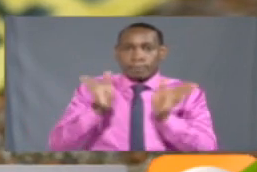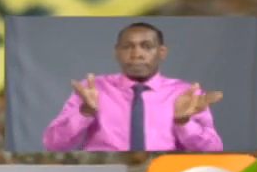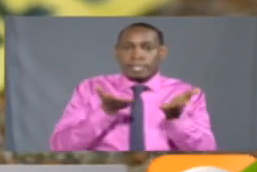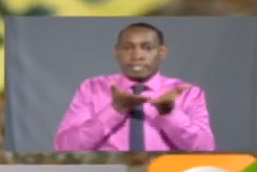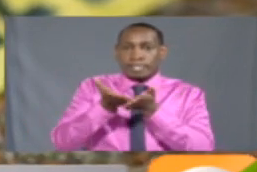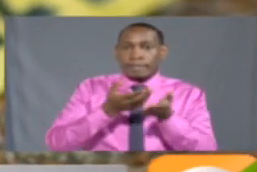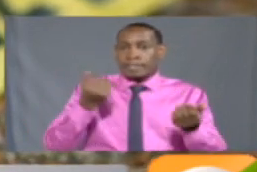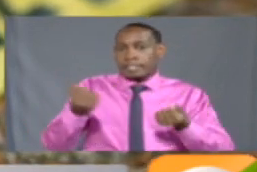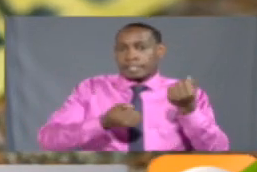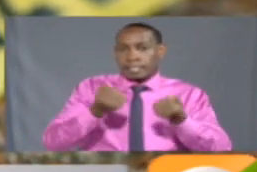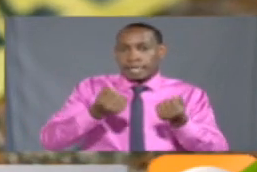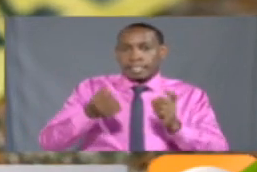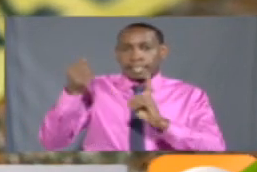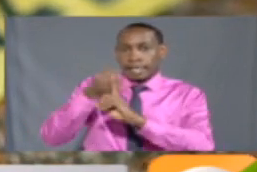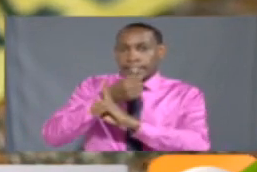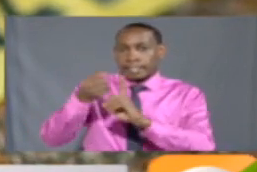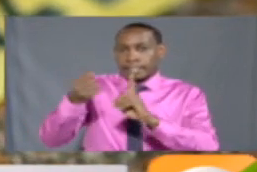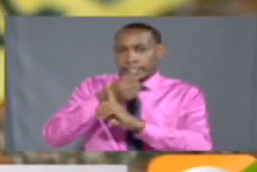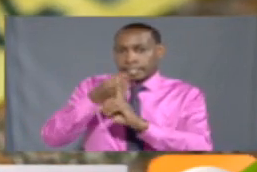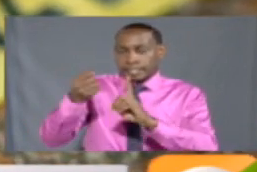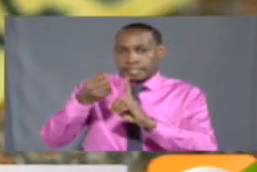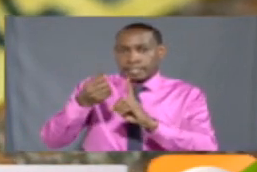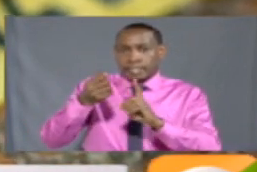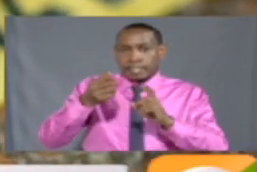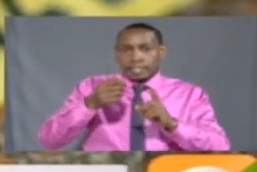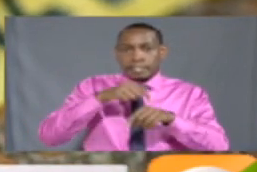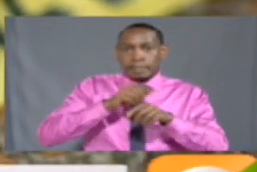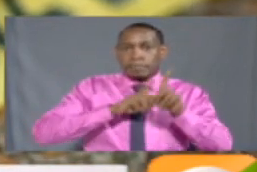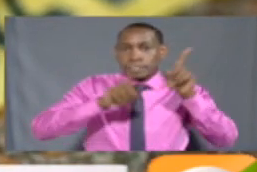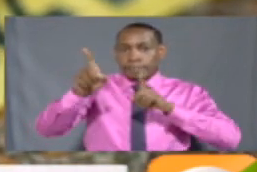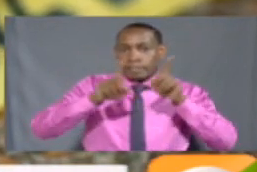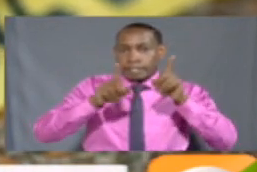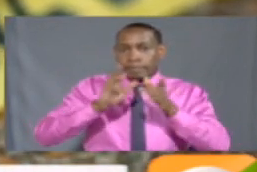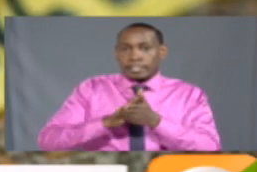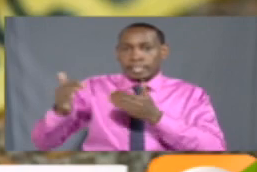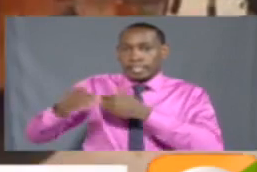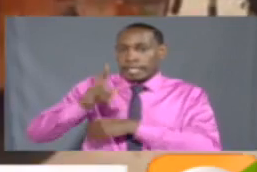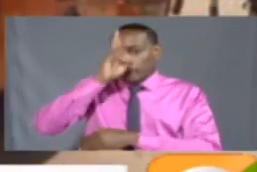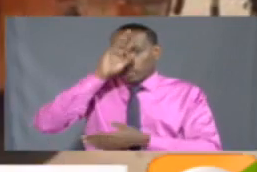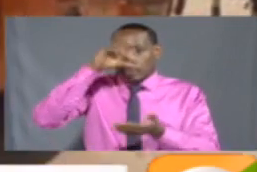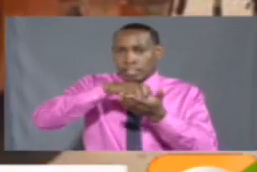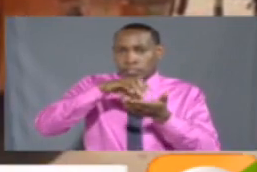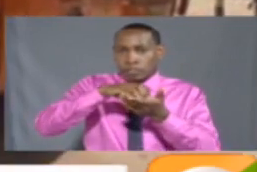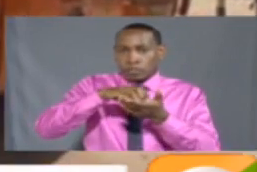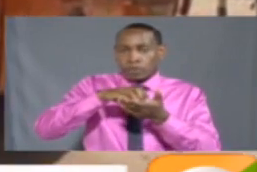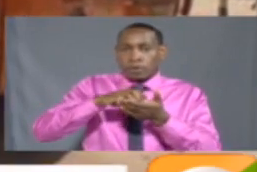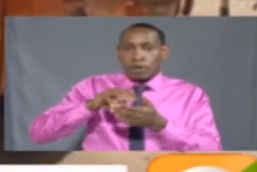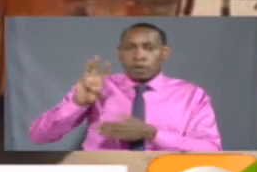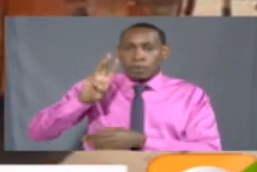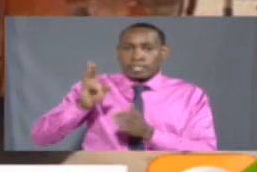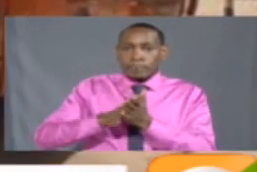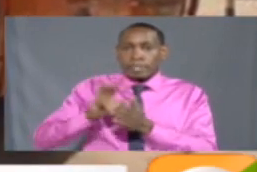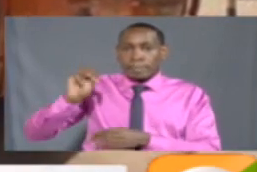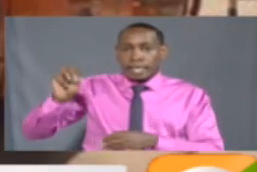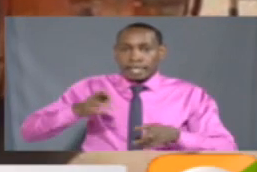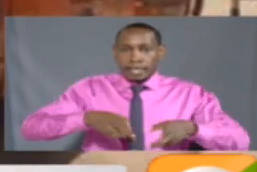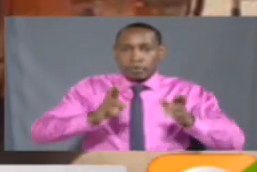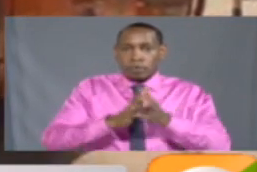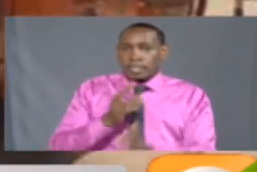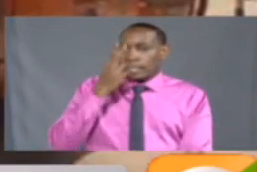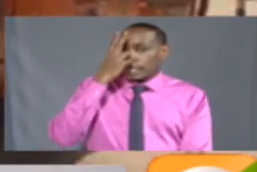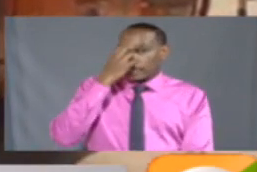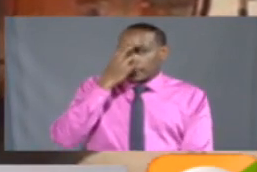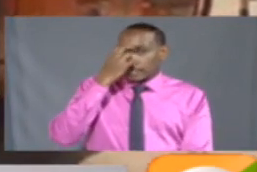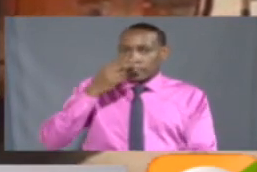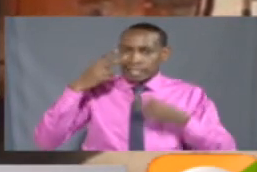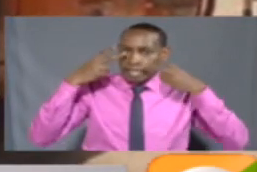service vehicle was attacked at Jabibar area near the Bamboo police station along the Wajir-Mandera highway. Suspected